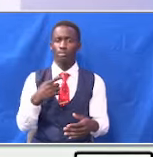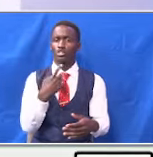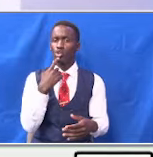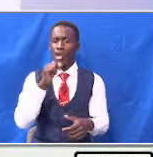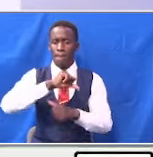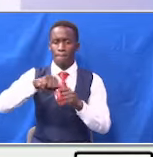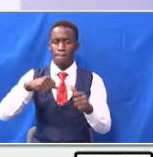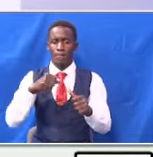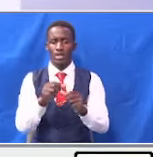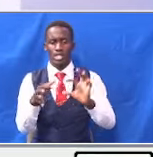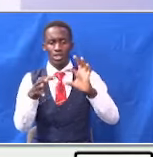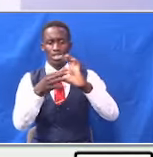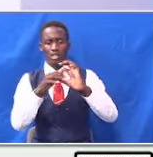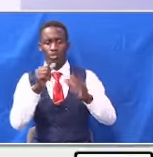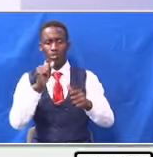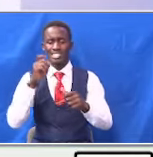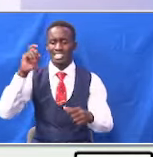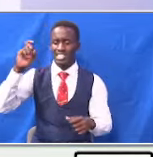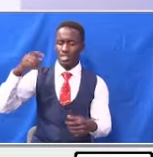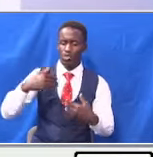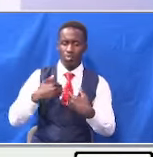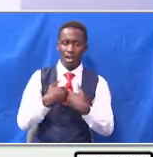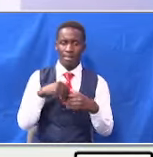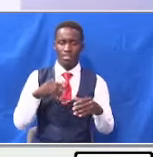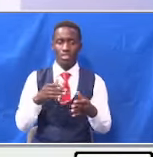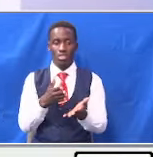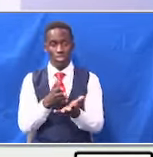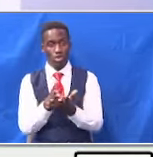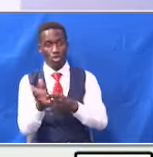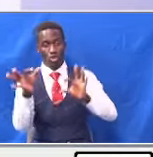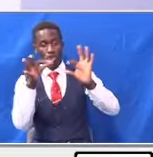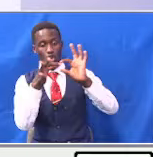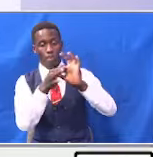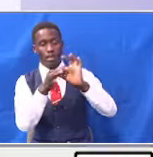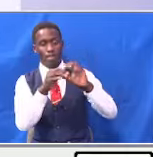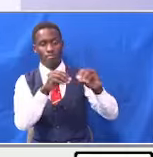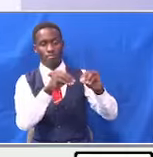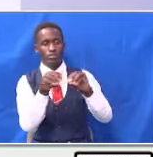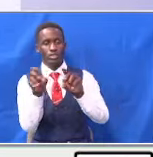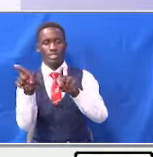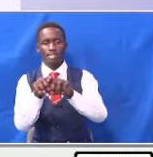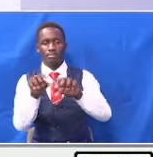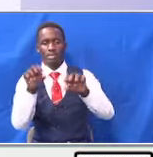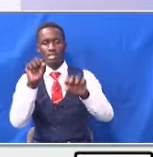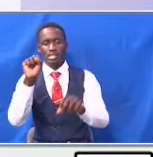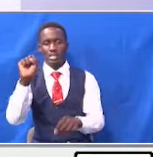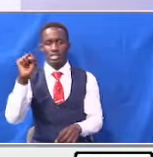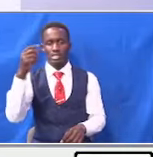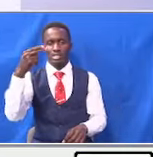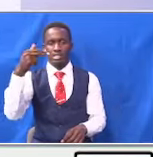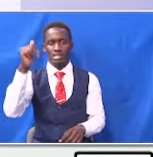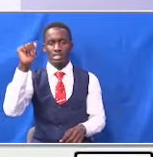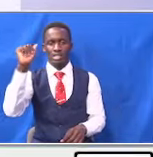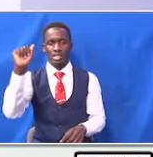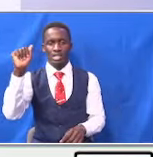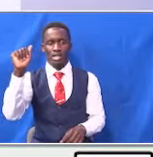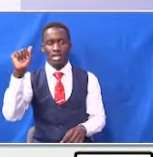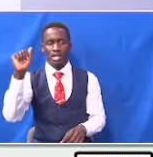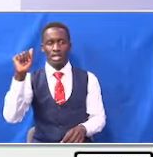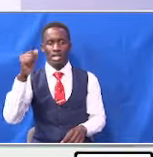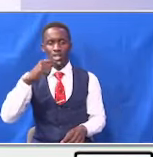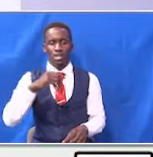of purpose that we can build through the cooperative movement and also through the social health insurance fund. It's a solidarity fund. You